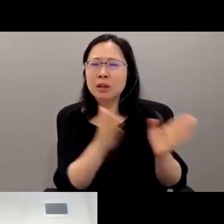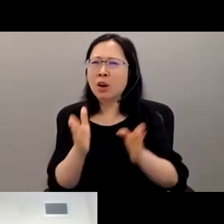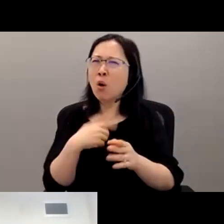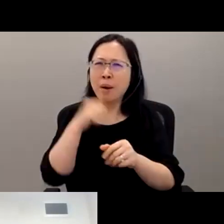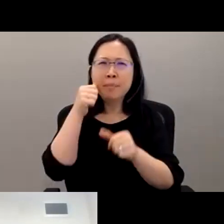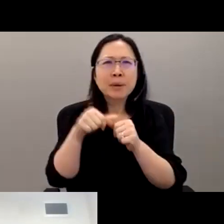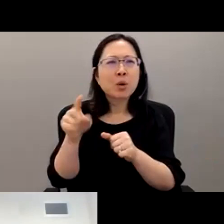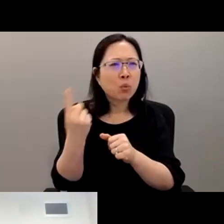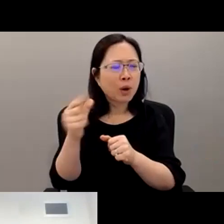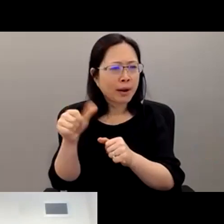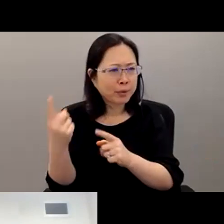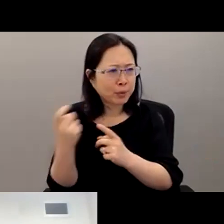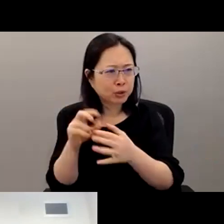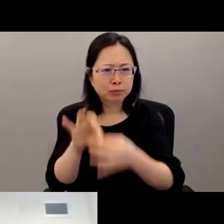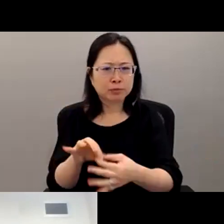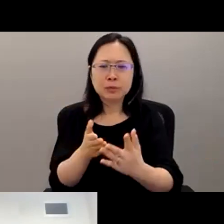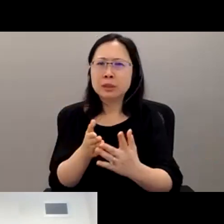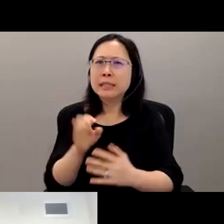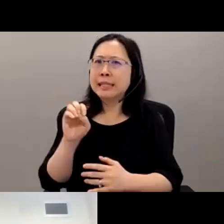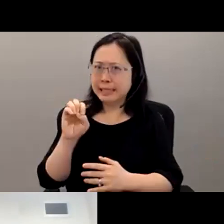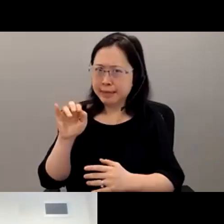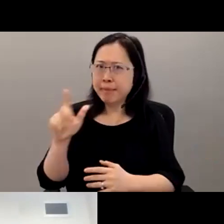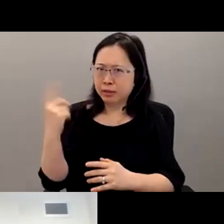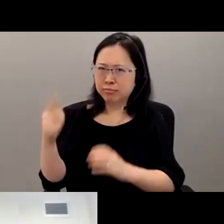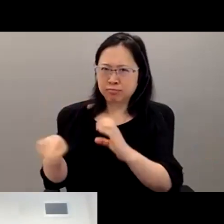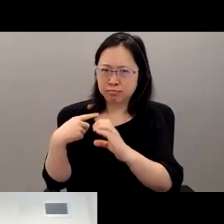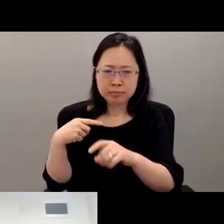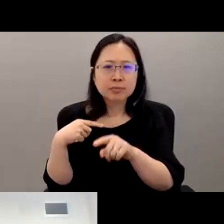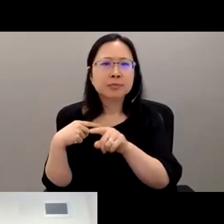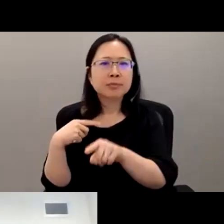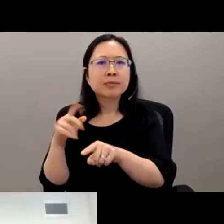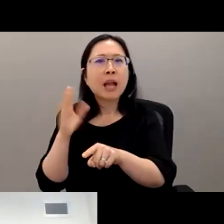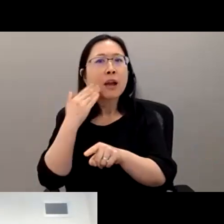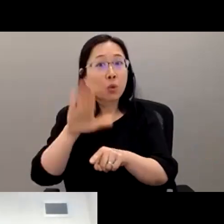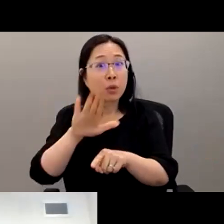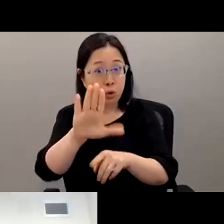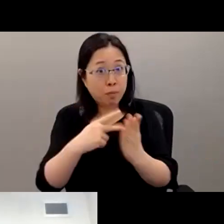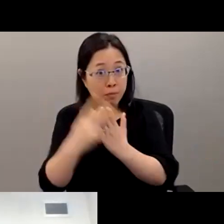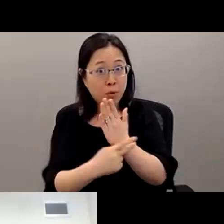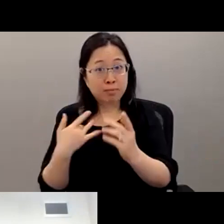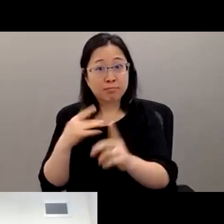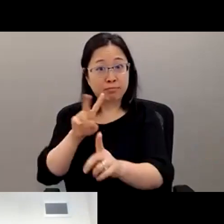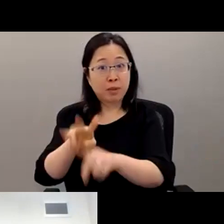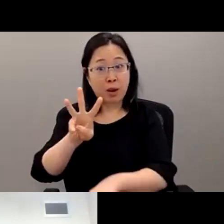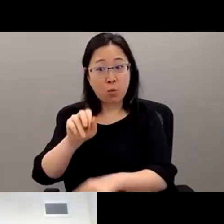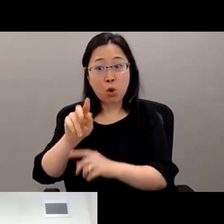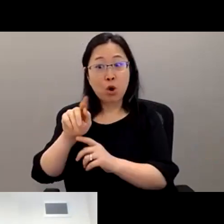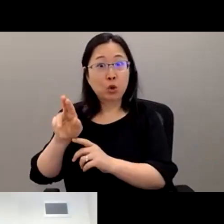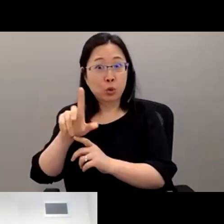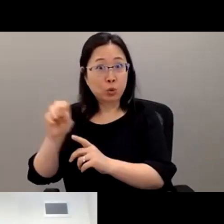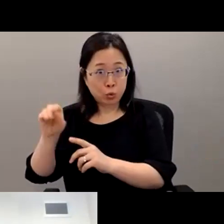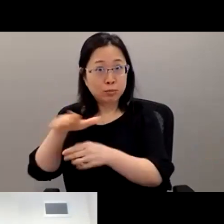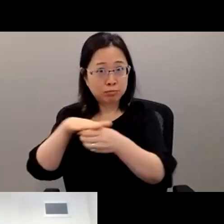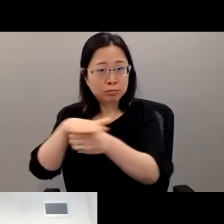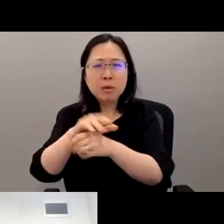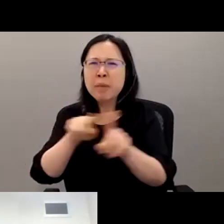from email just asking, I know your program is unique to the Waterloo area, but are there any other similar programs